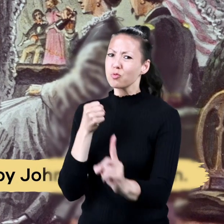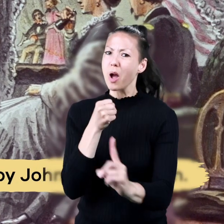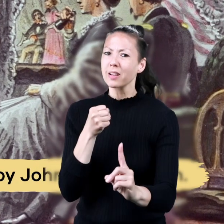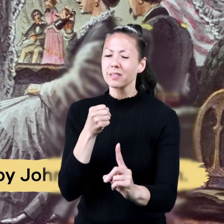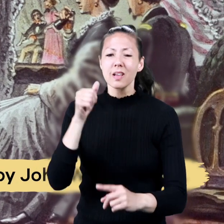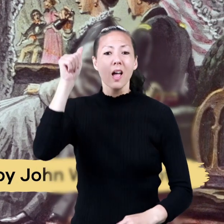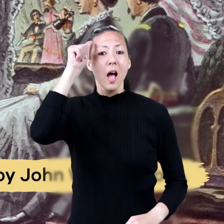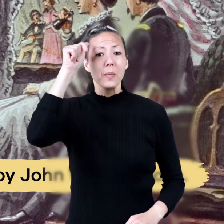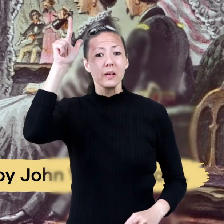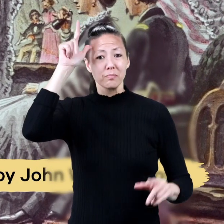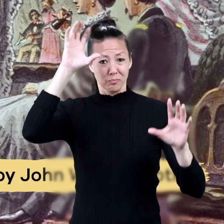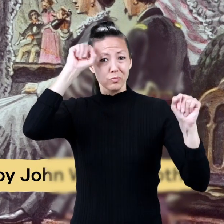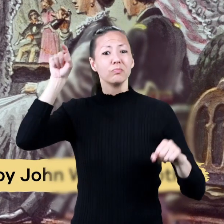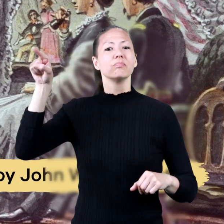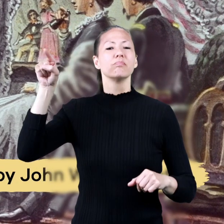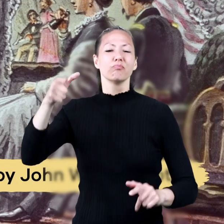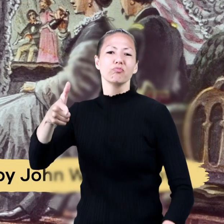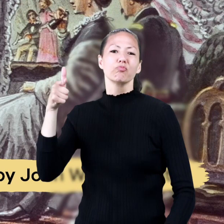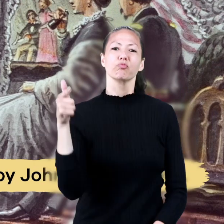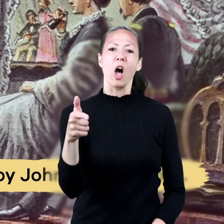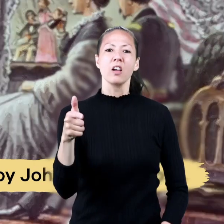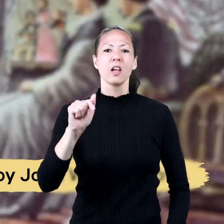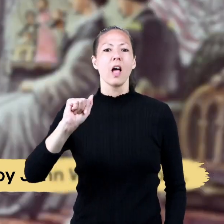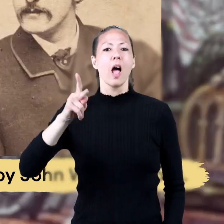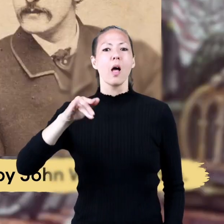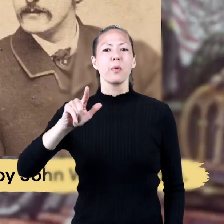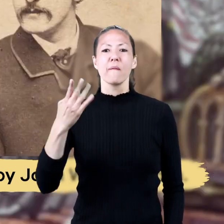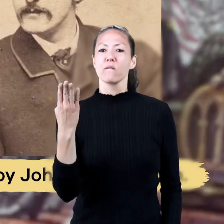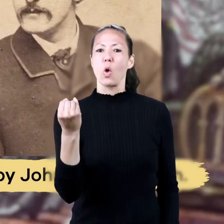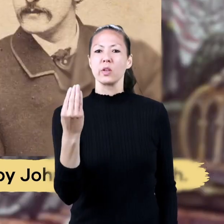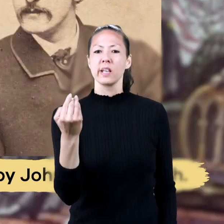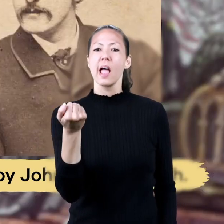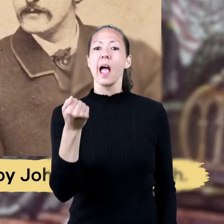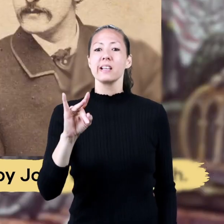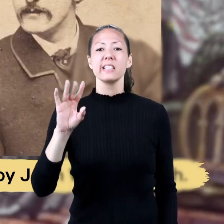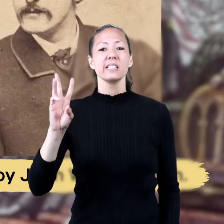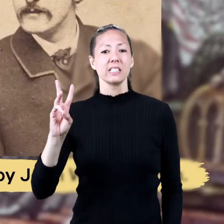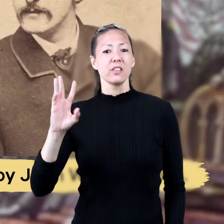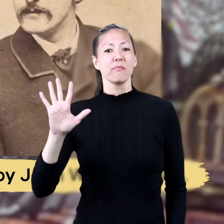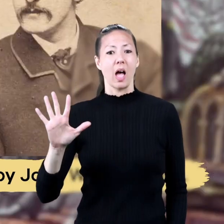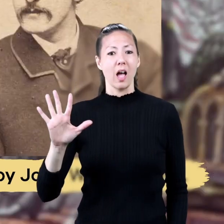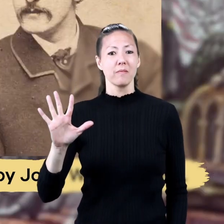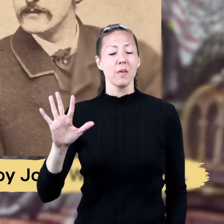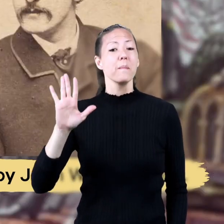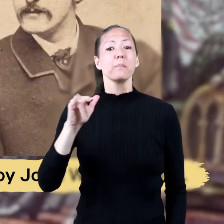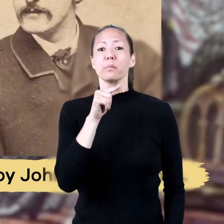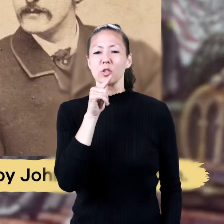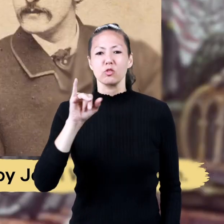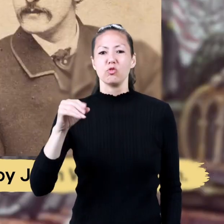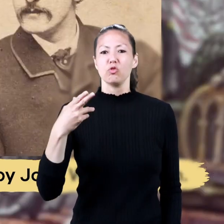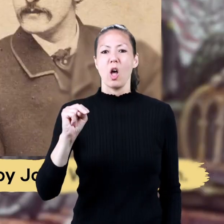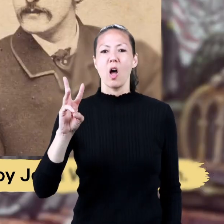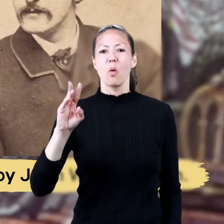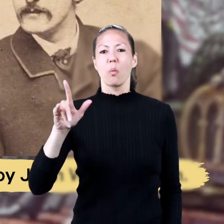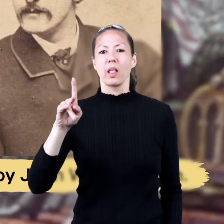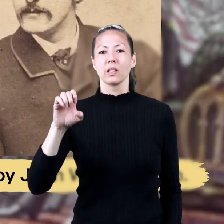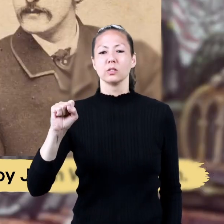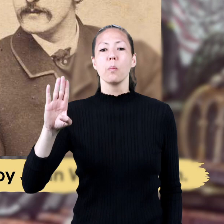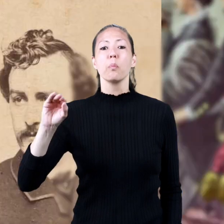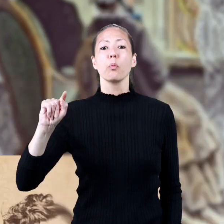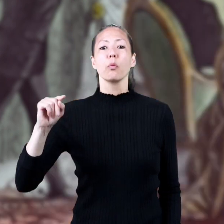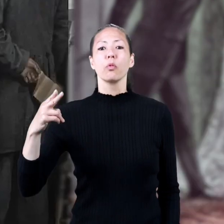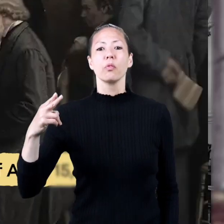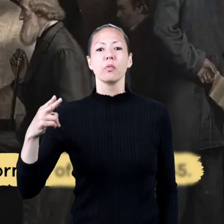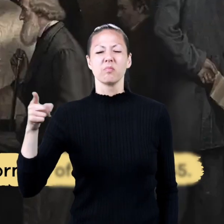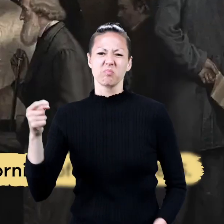shot on April 14, 1865, by John Wilkes Booth, a man who was supportive of the Confederate